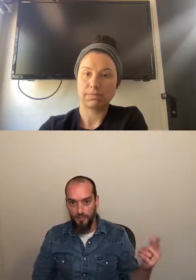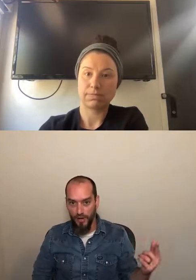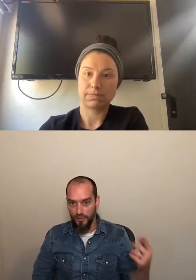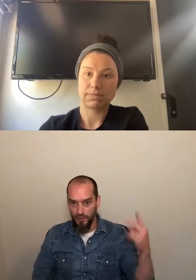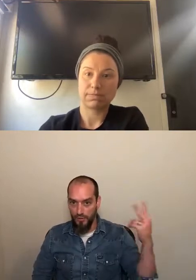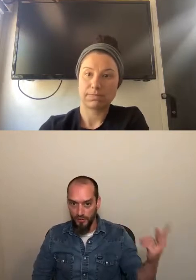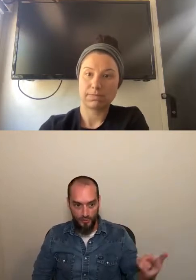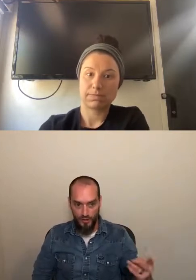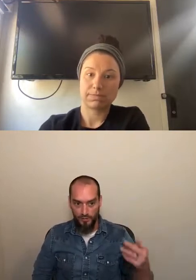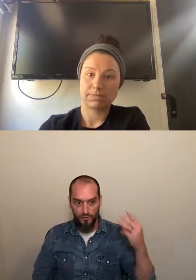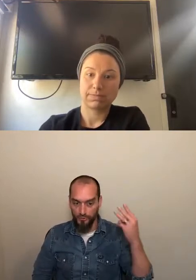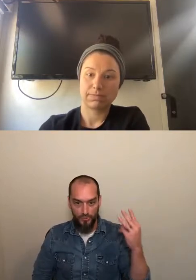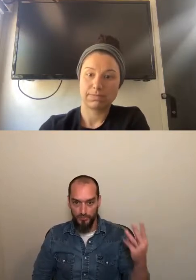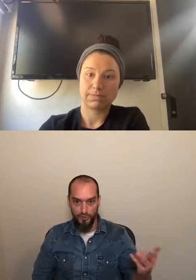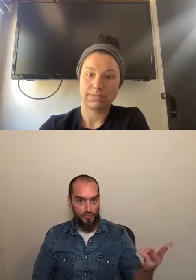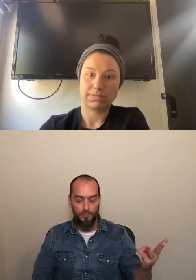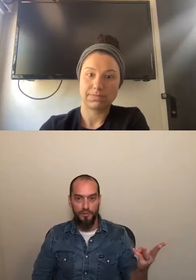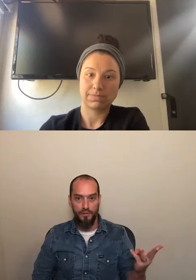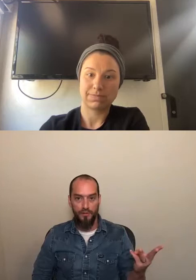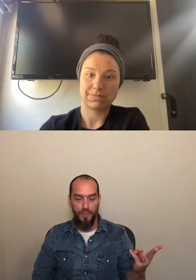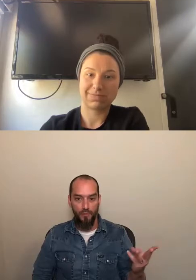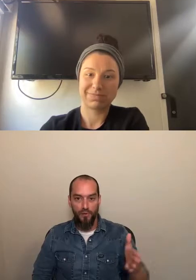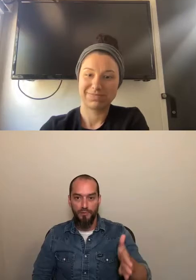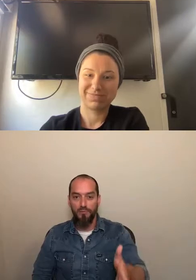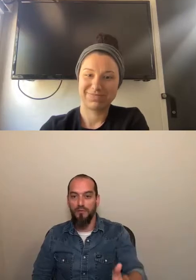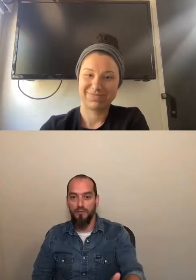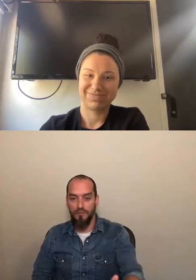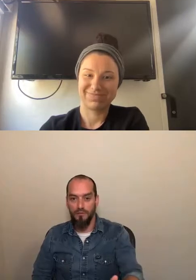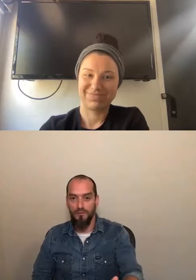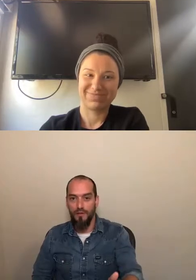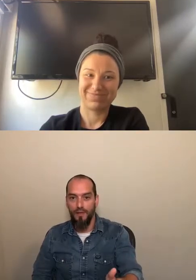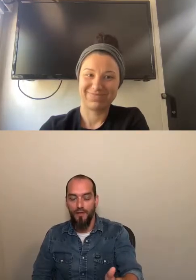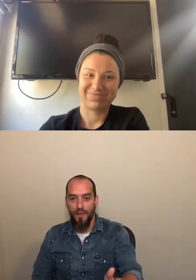on a typewriter or run on a treadmill or do something stupid, why don't we put